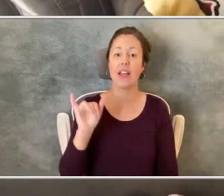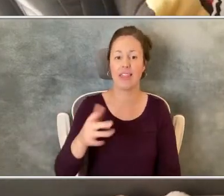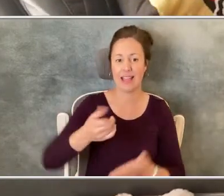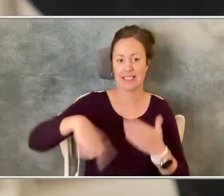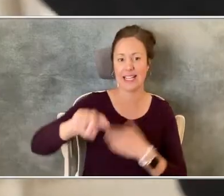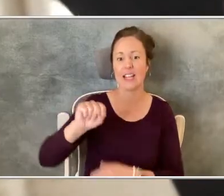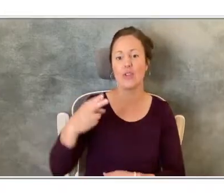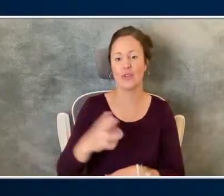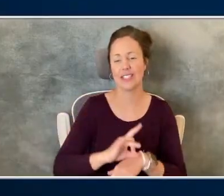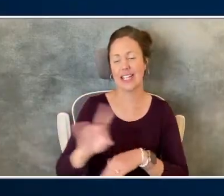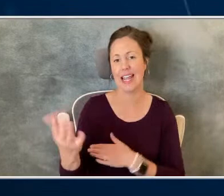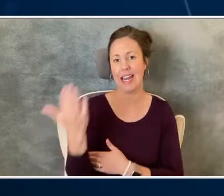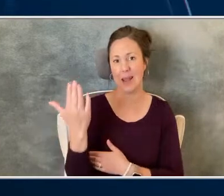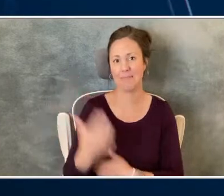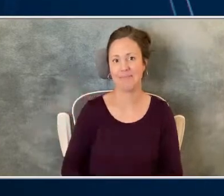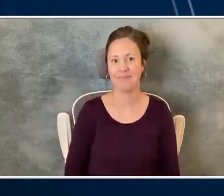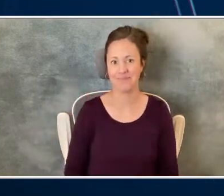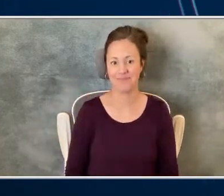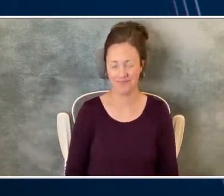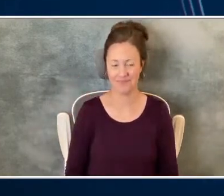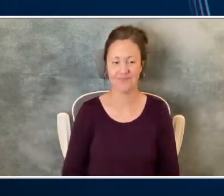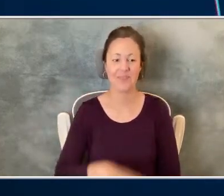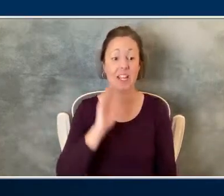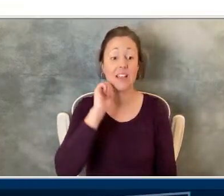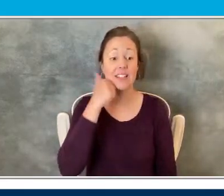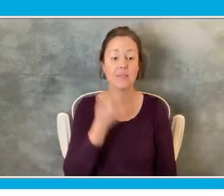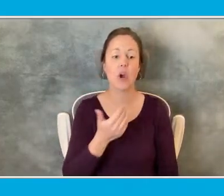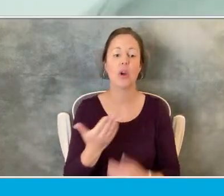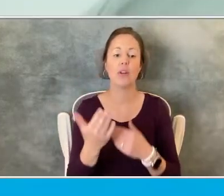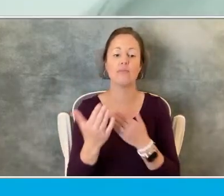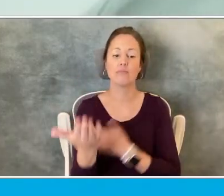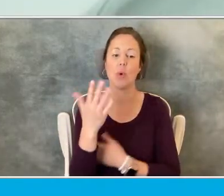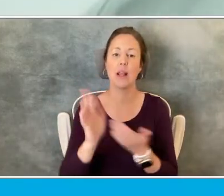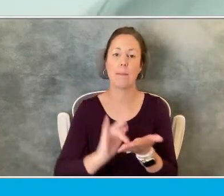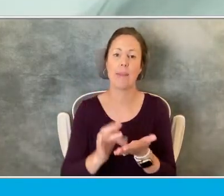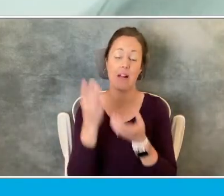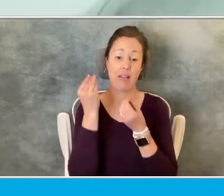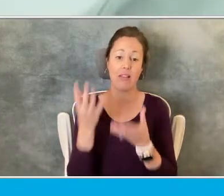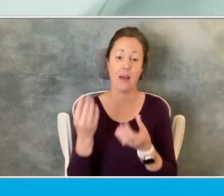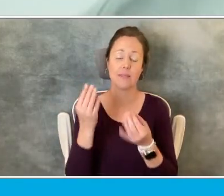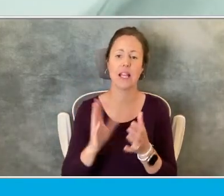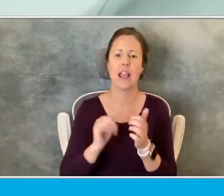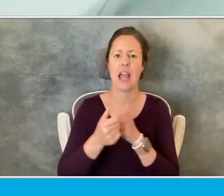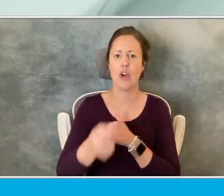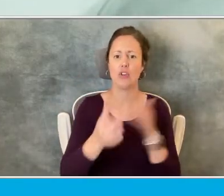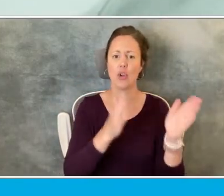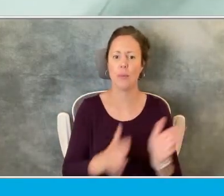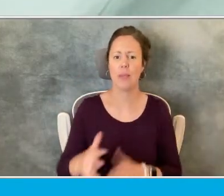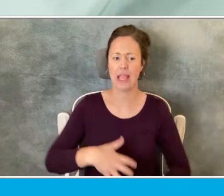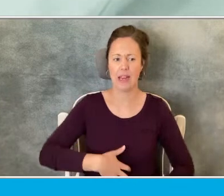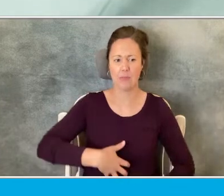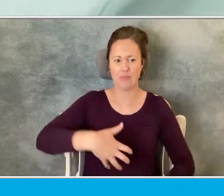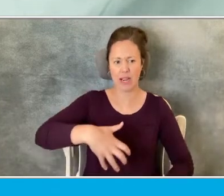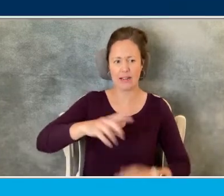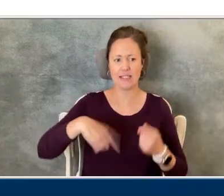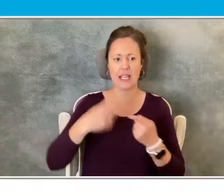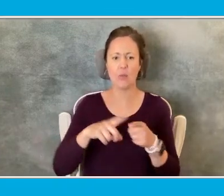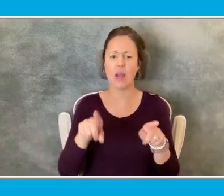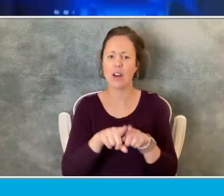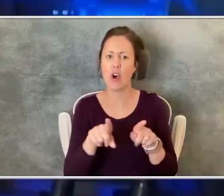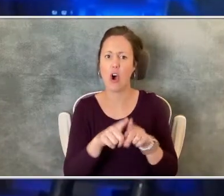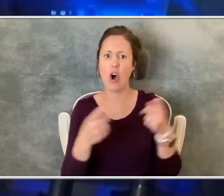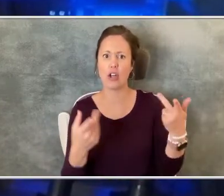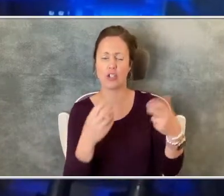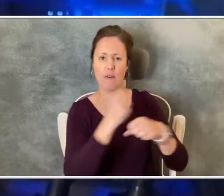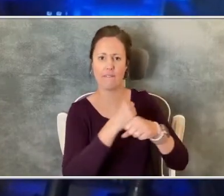a.m. Coming up tomorrow on the Morning Medical Update. How do you plan a pregnancy while also fighting cancer?